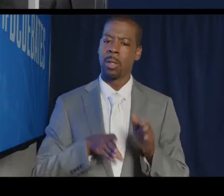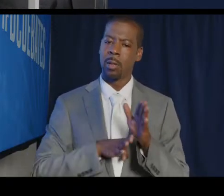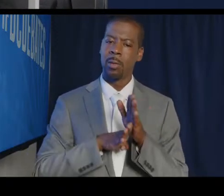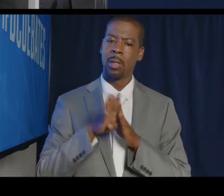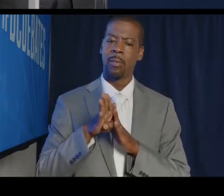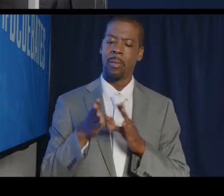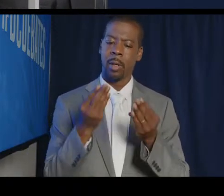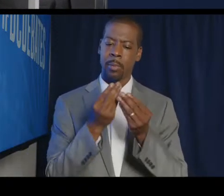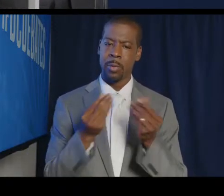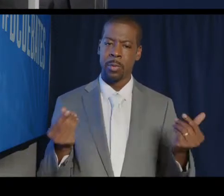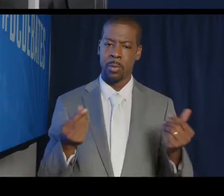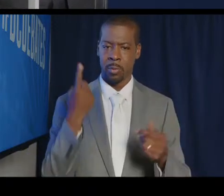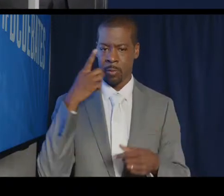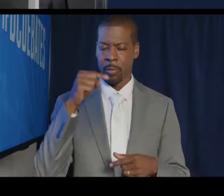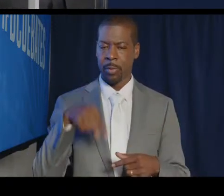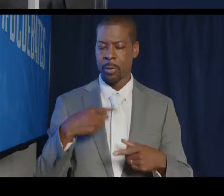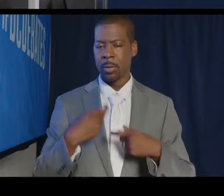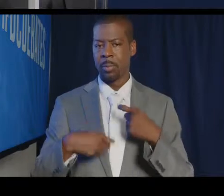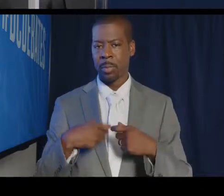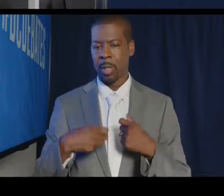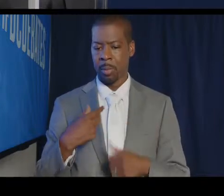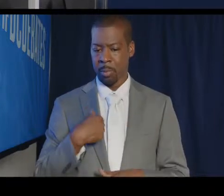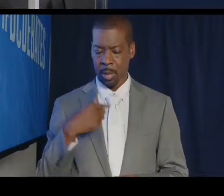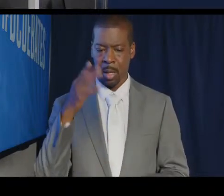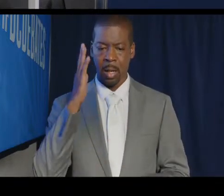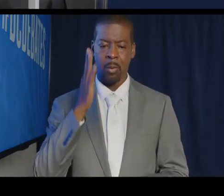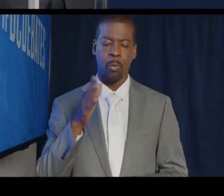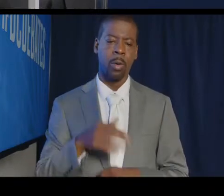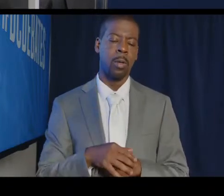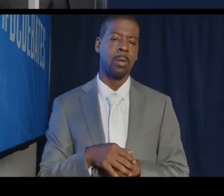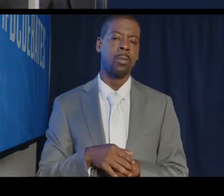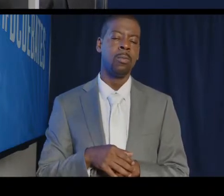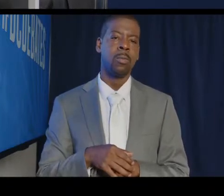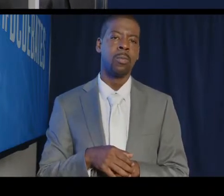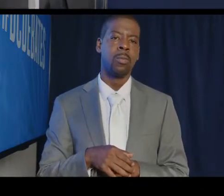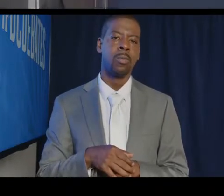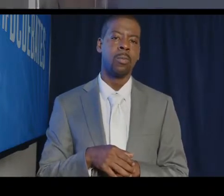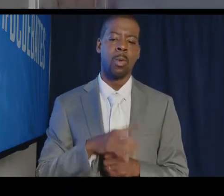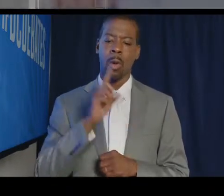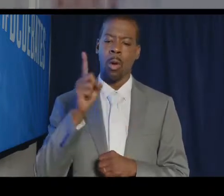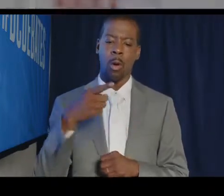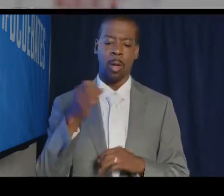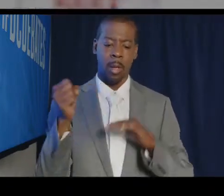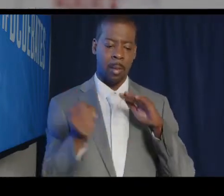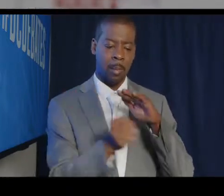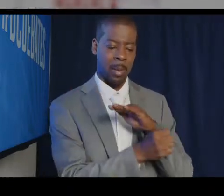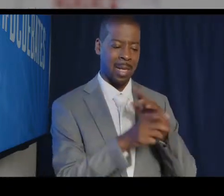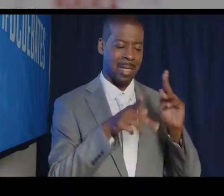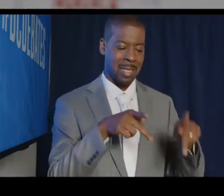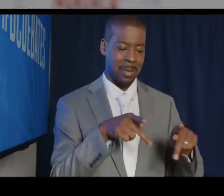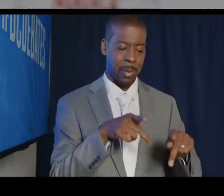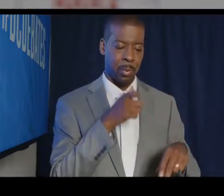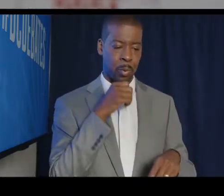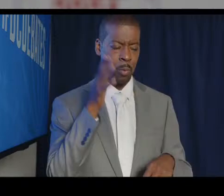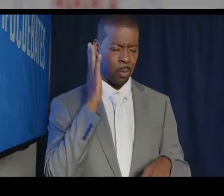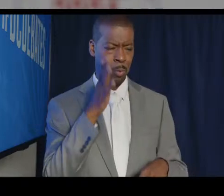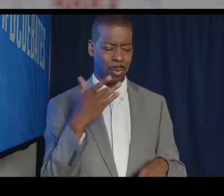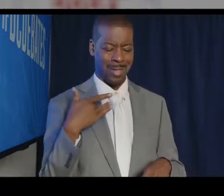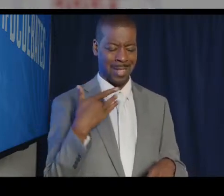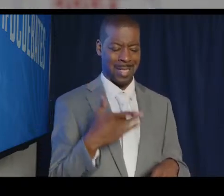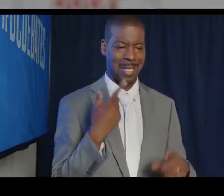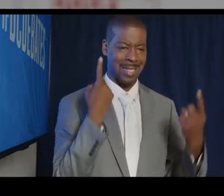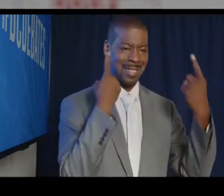this, and the primary change that I'm going to make on rapid rehousing is to make sure we only put people in that program that are likely to succeed on the back